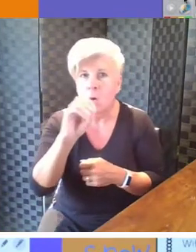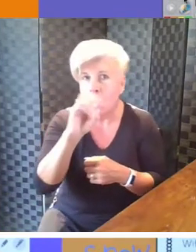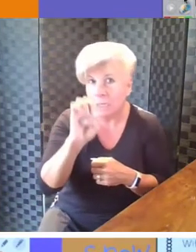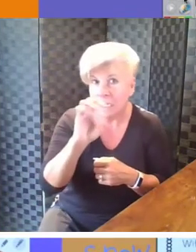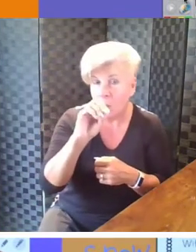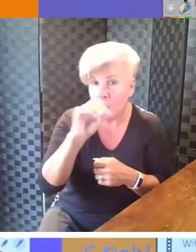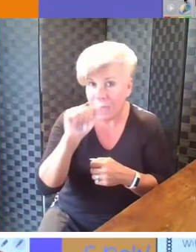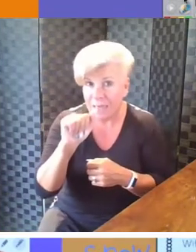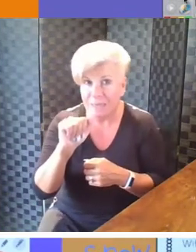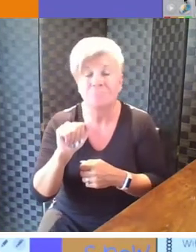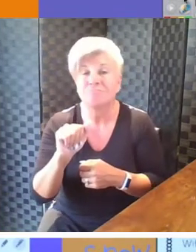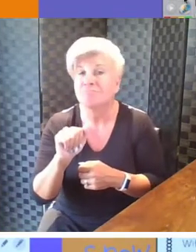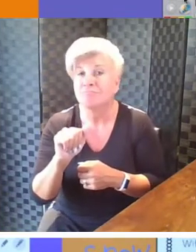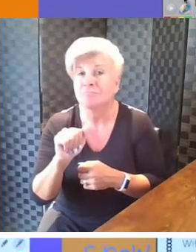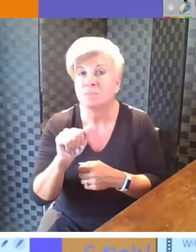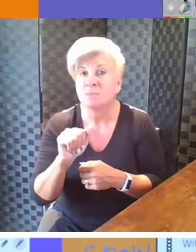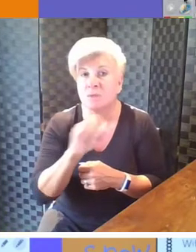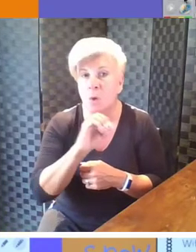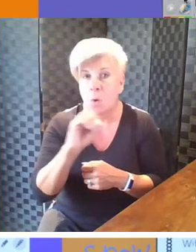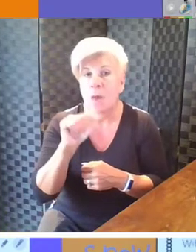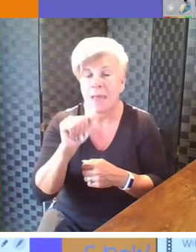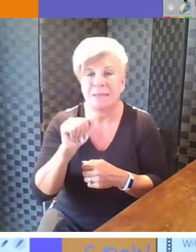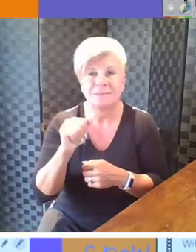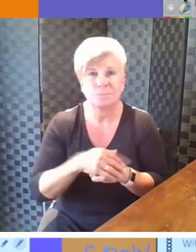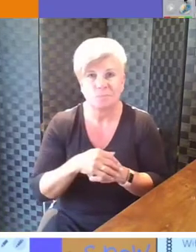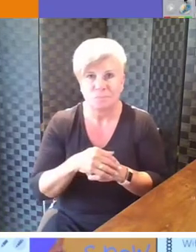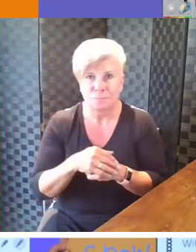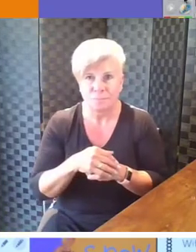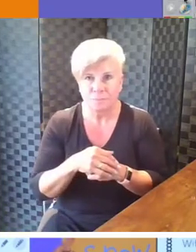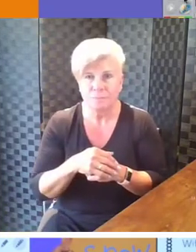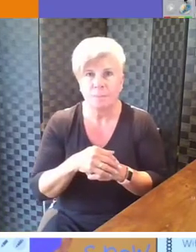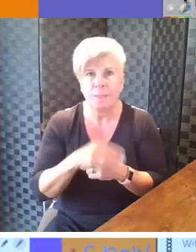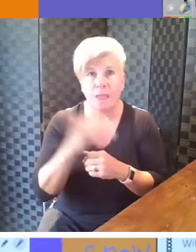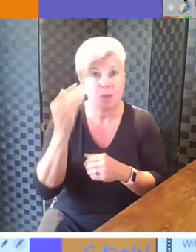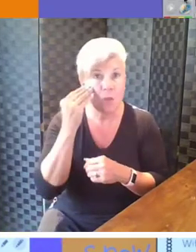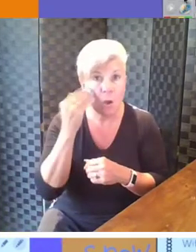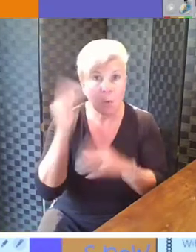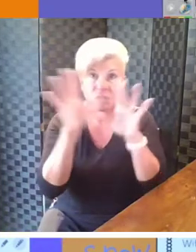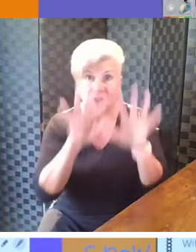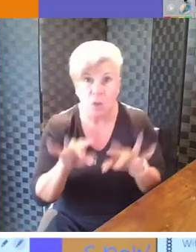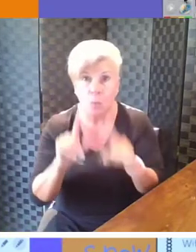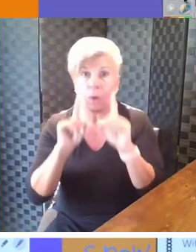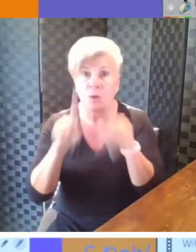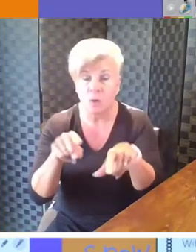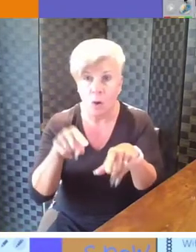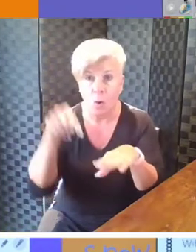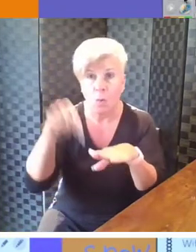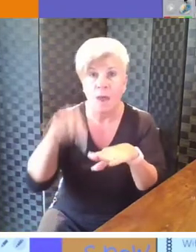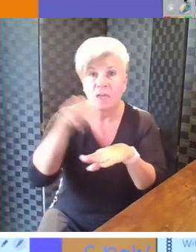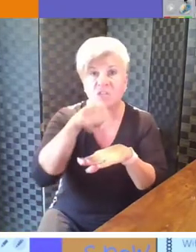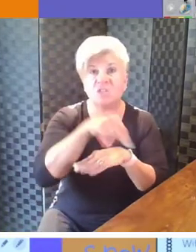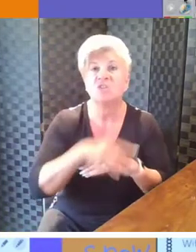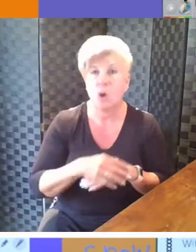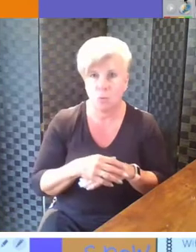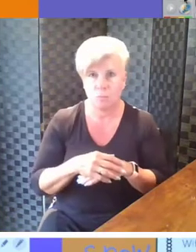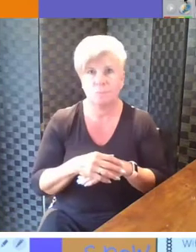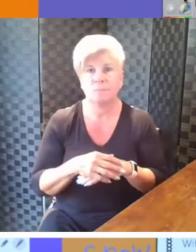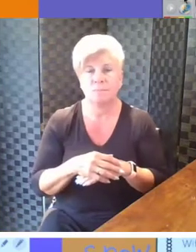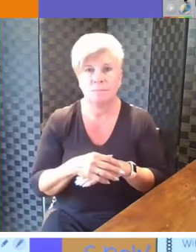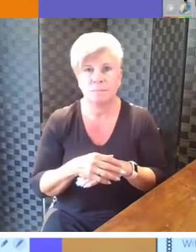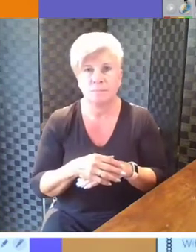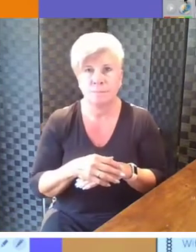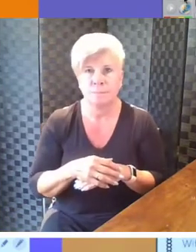right now because I put that D on the end. So the only rhyming words in this poem were no, snow, go, and tow.